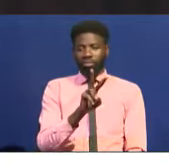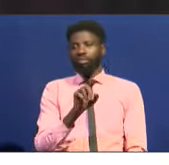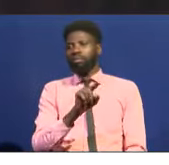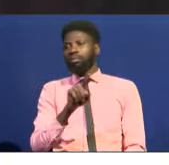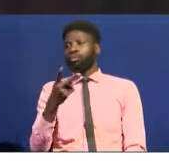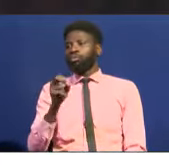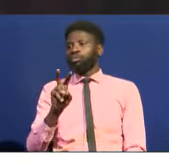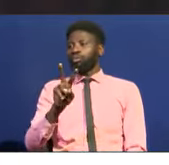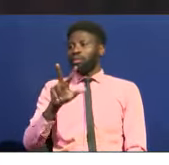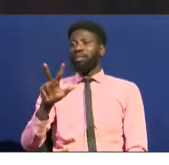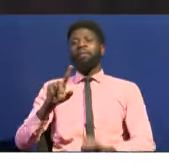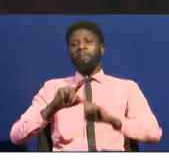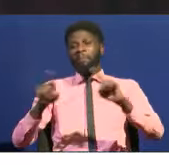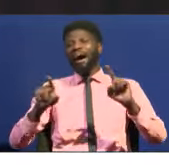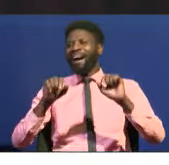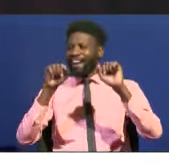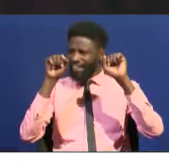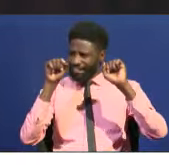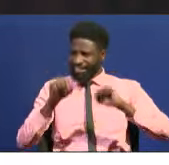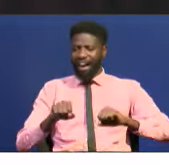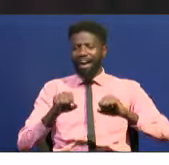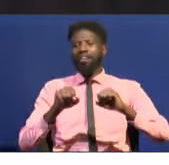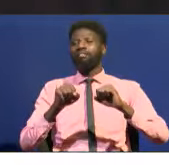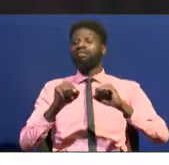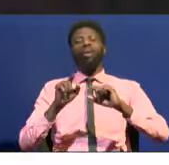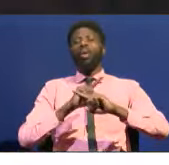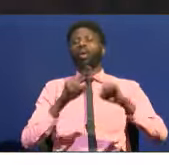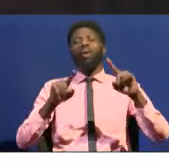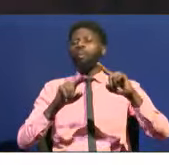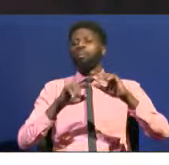the estimated potential of not less than 22% of the GDP.